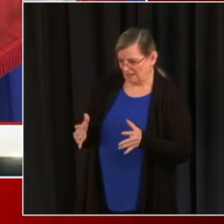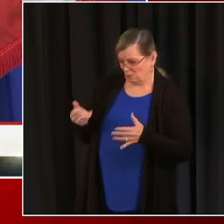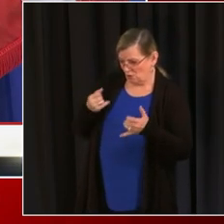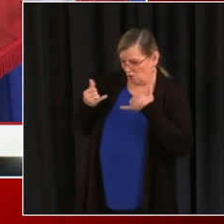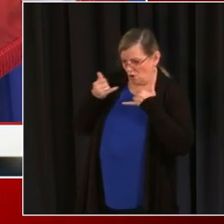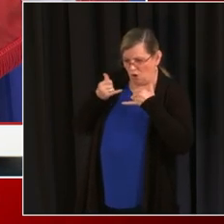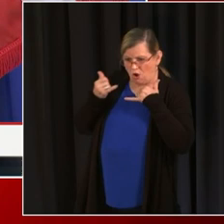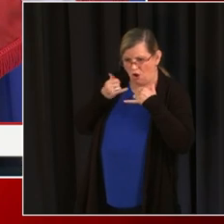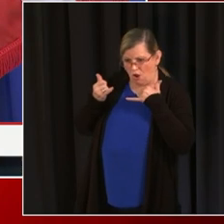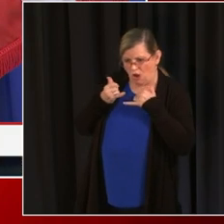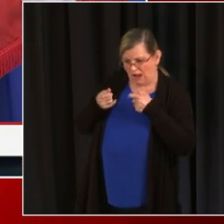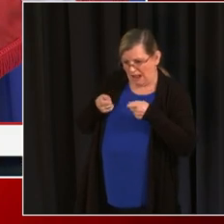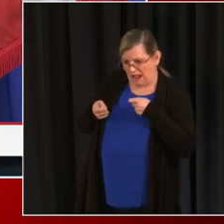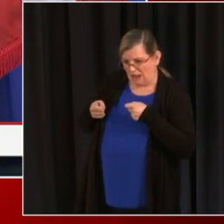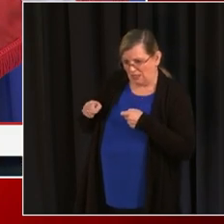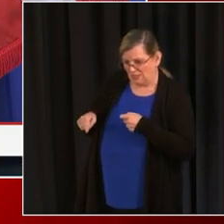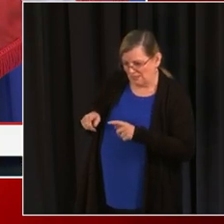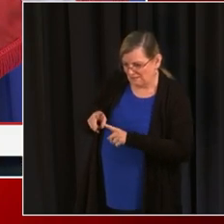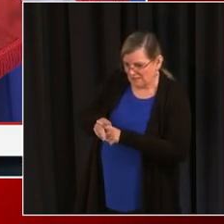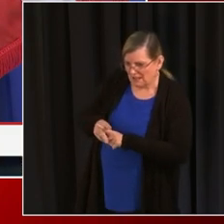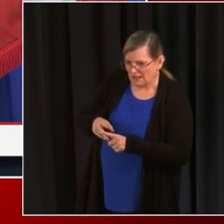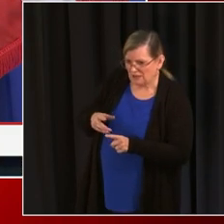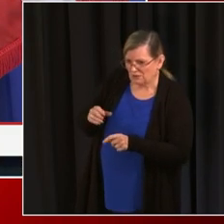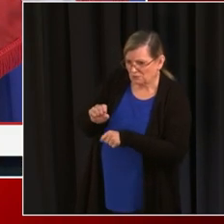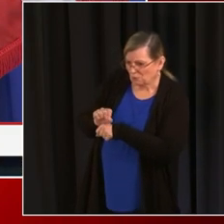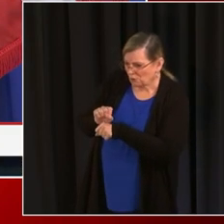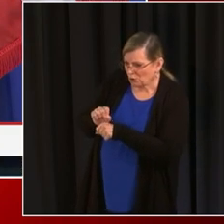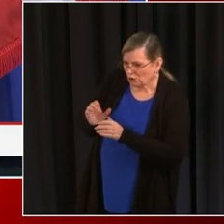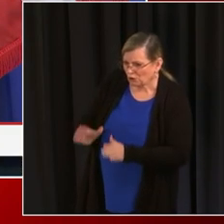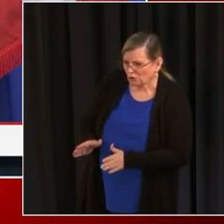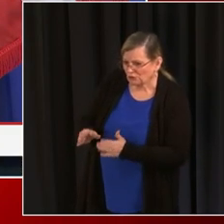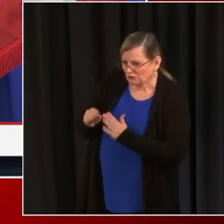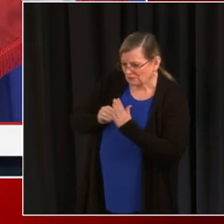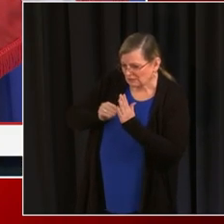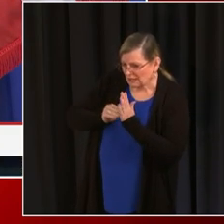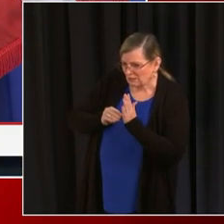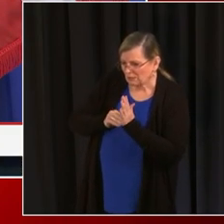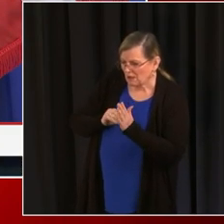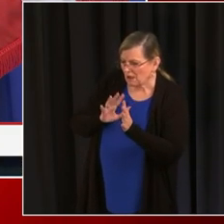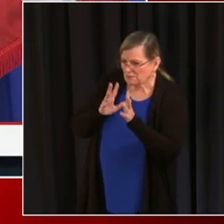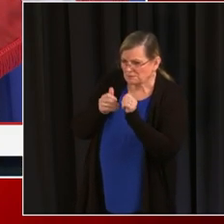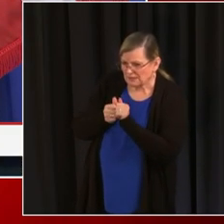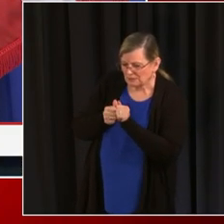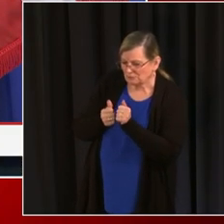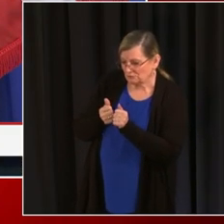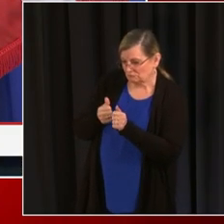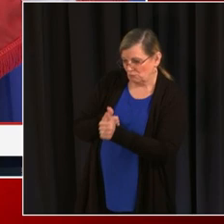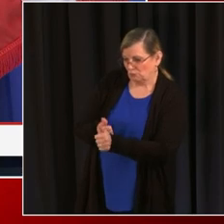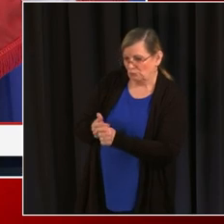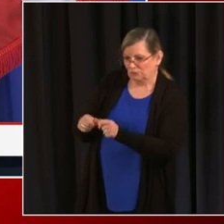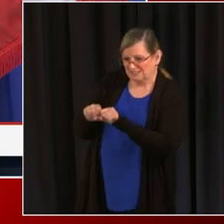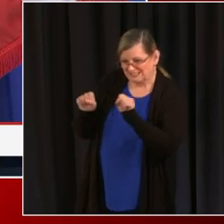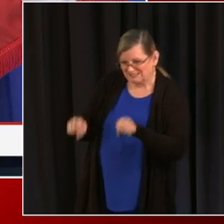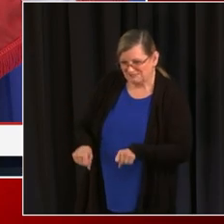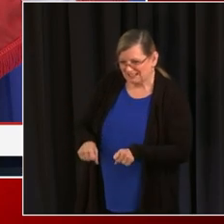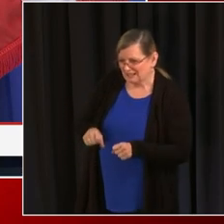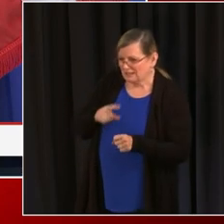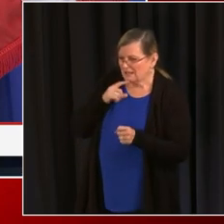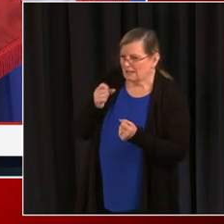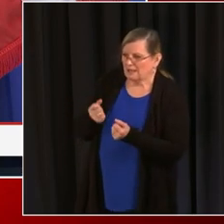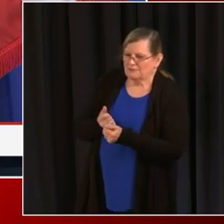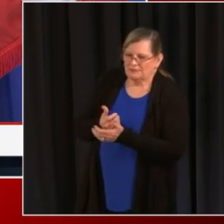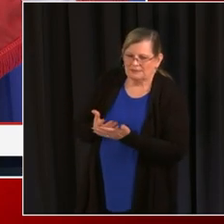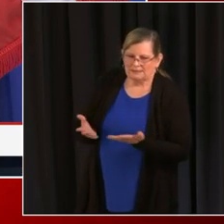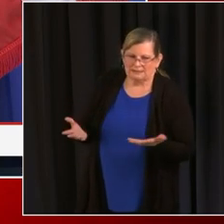who's handling claims, who's working with vendors to update the system, are also doing everything that they